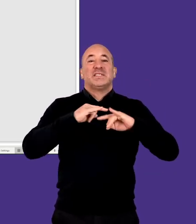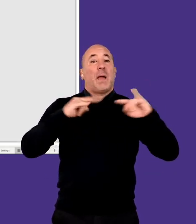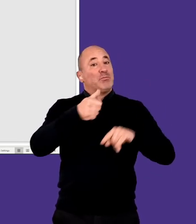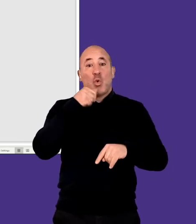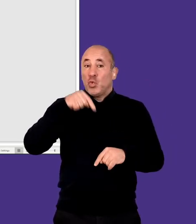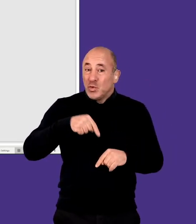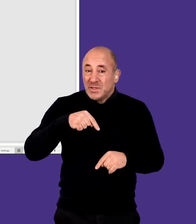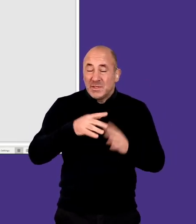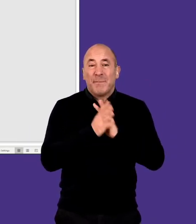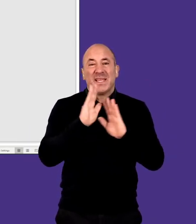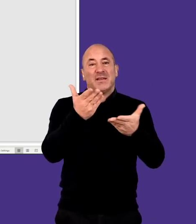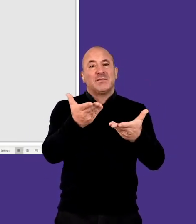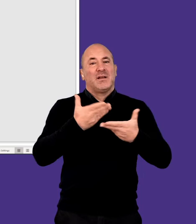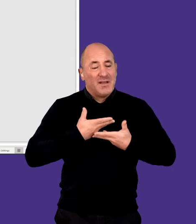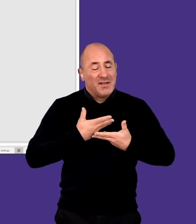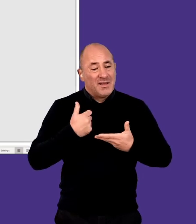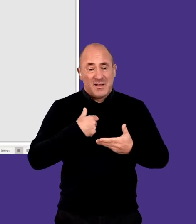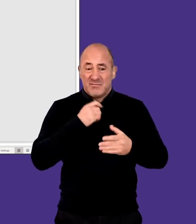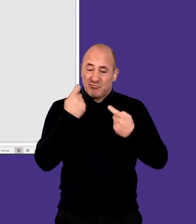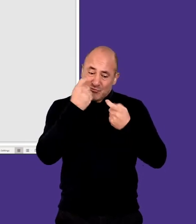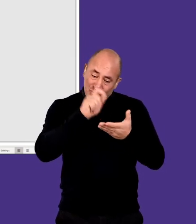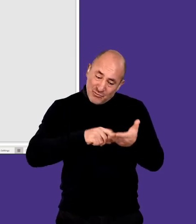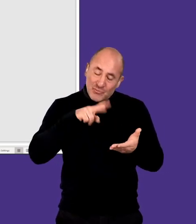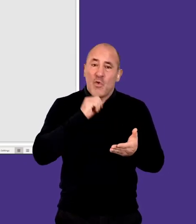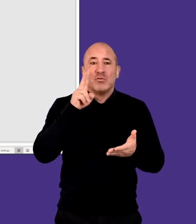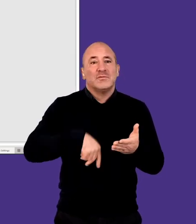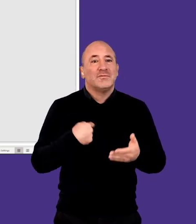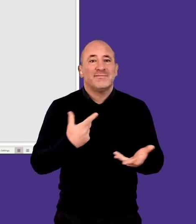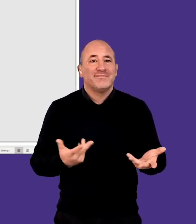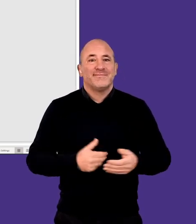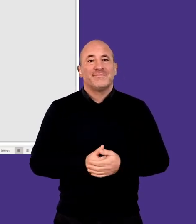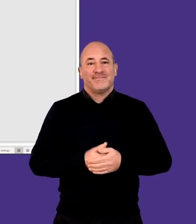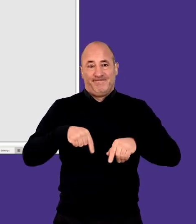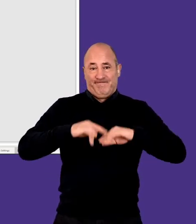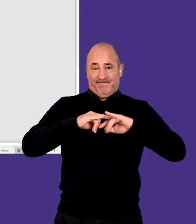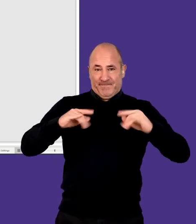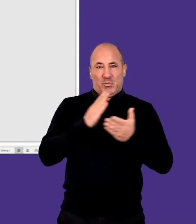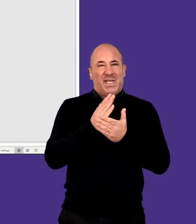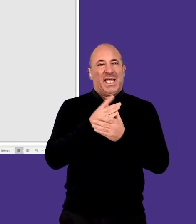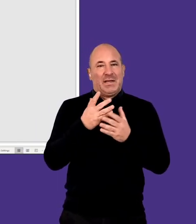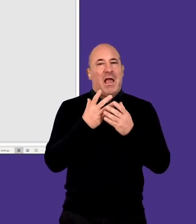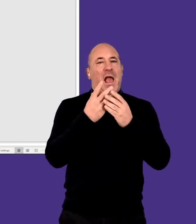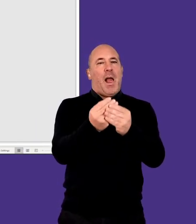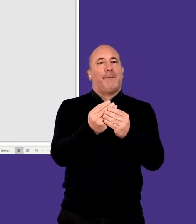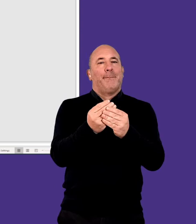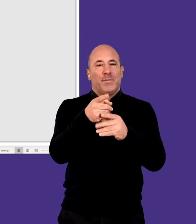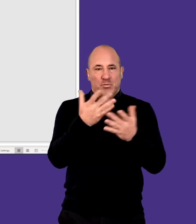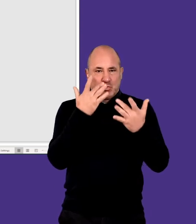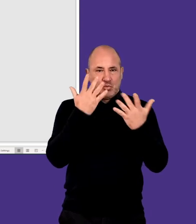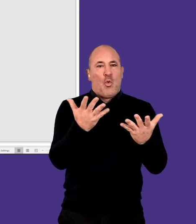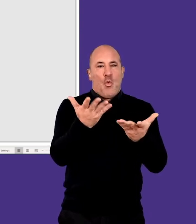not be able to consider your application eligible. This template is a tool that will help you demonstrate how